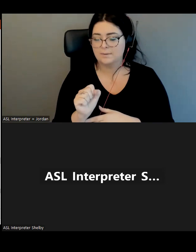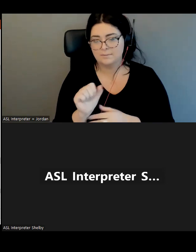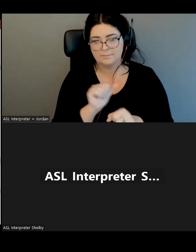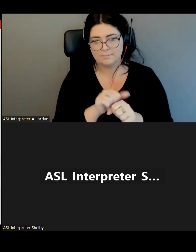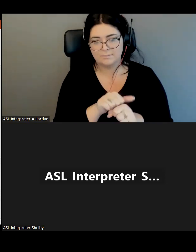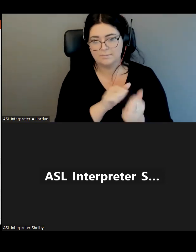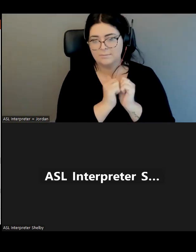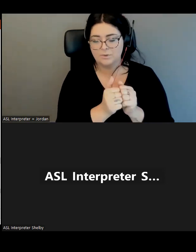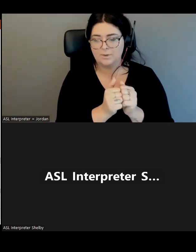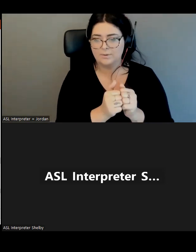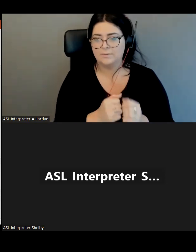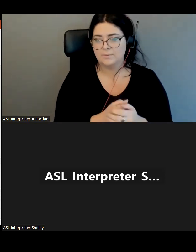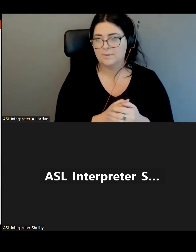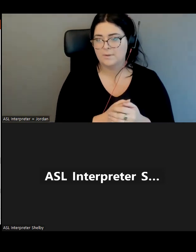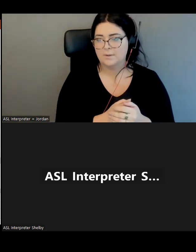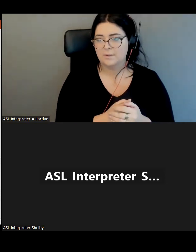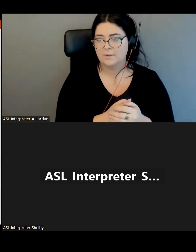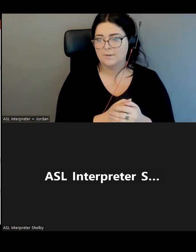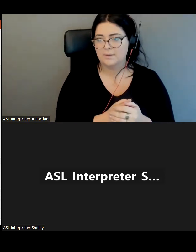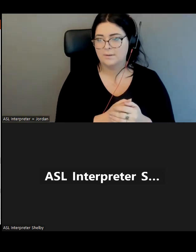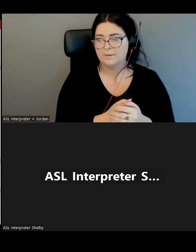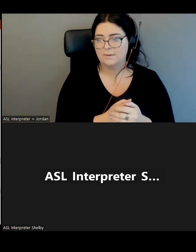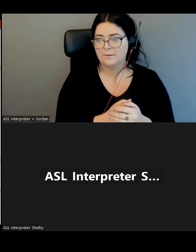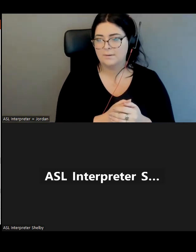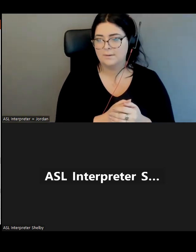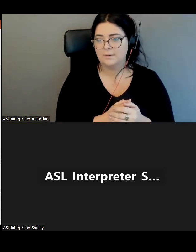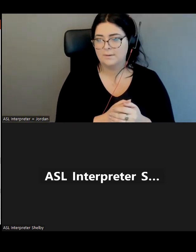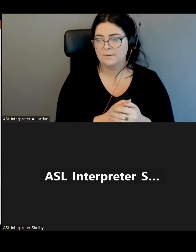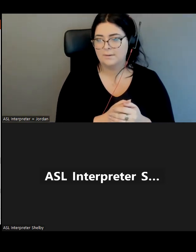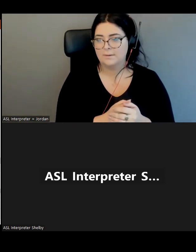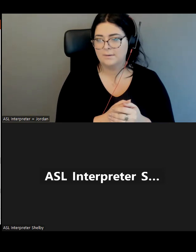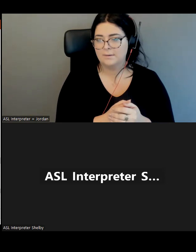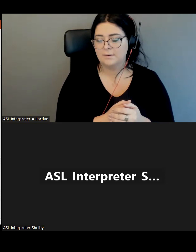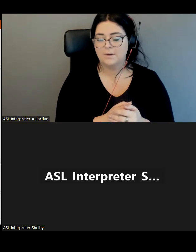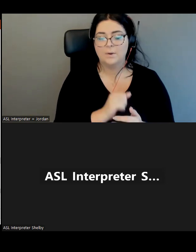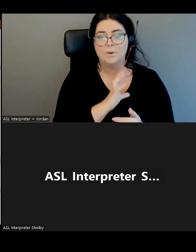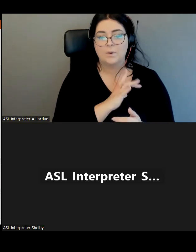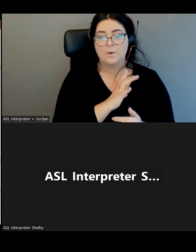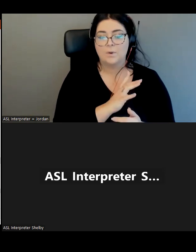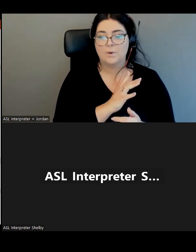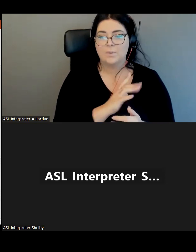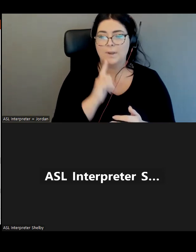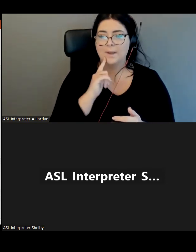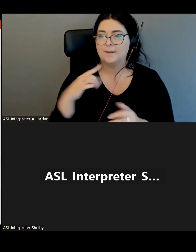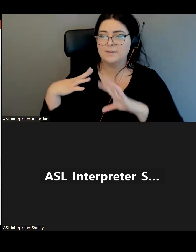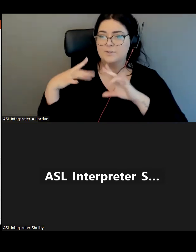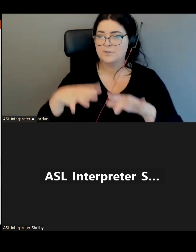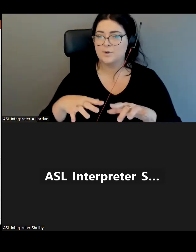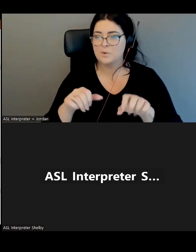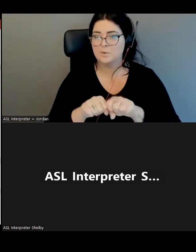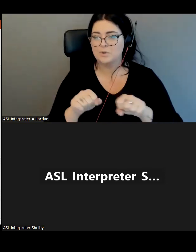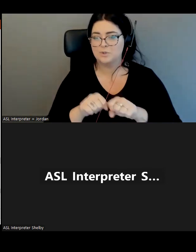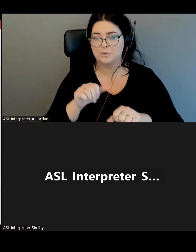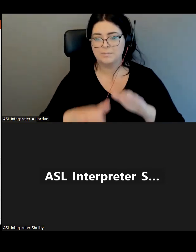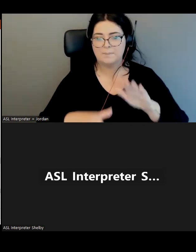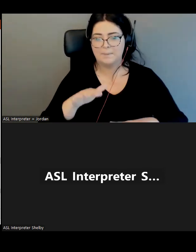to do those pieces. So all kinds of different things. And one unique one we actually had was a snowshoe one where